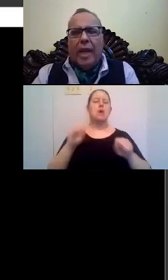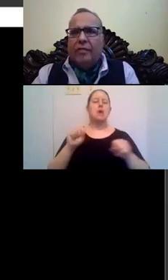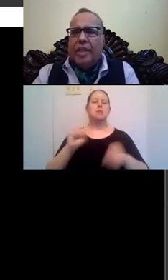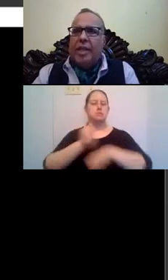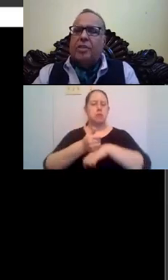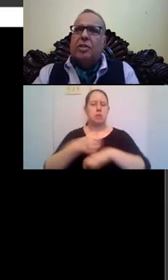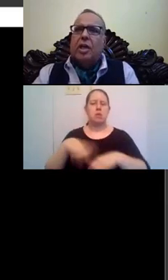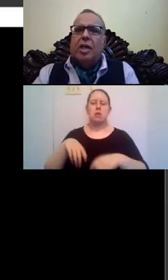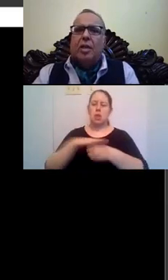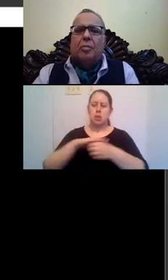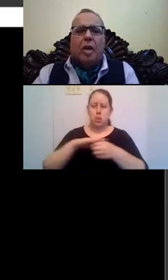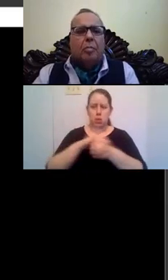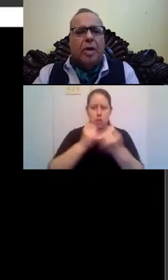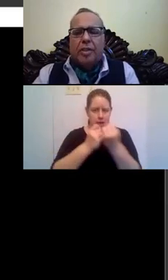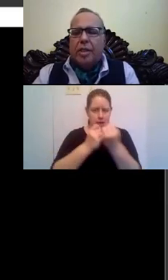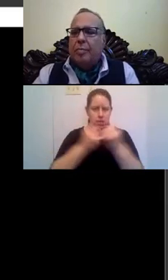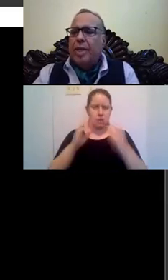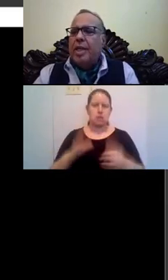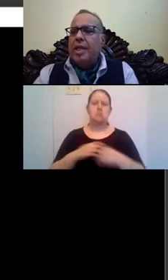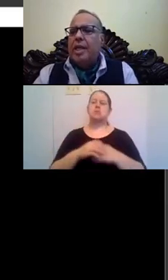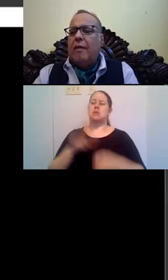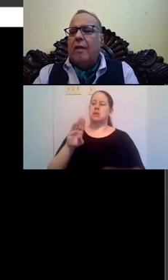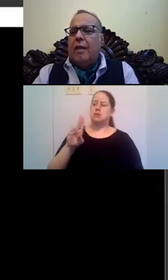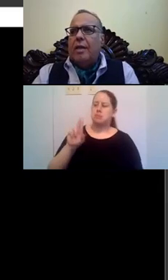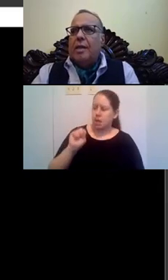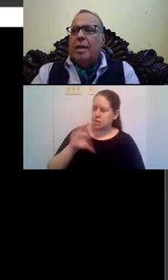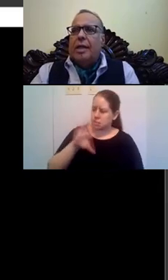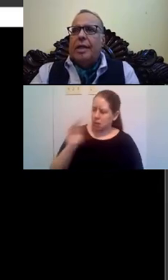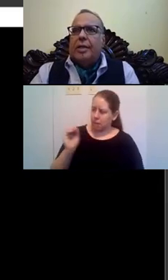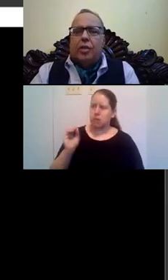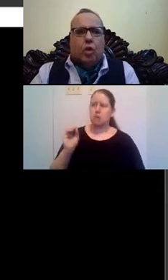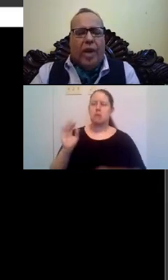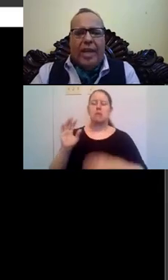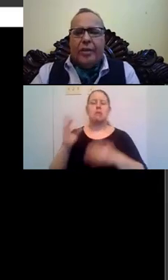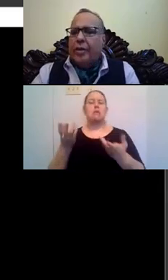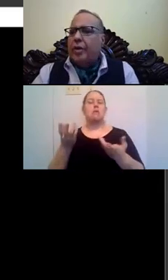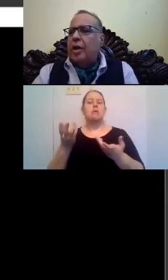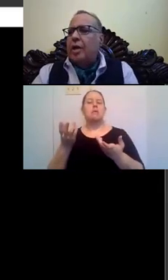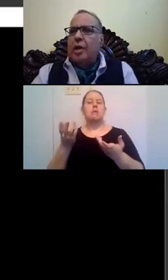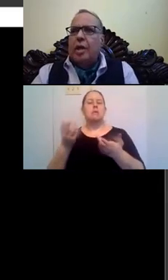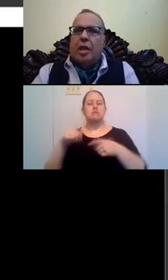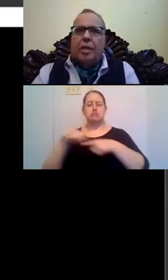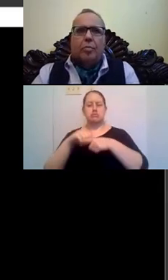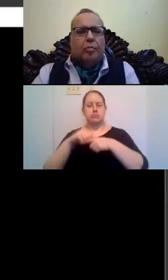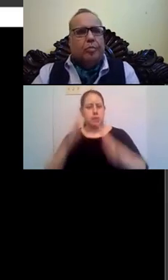local advocates, our bus company, the trainer,